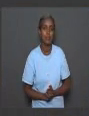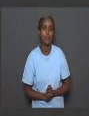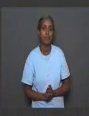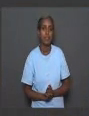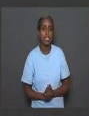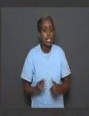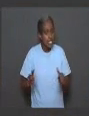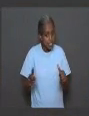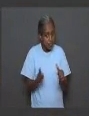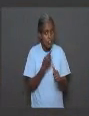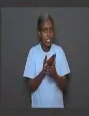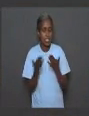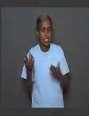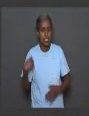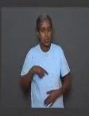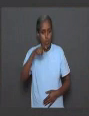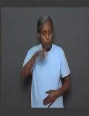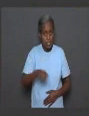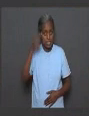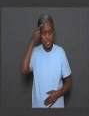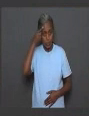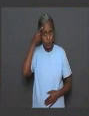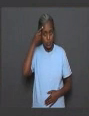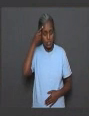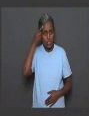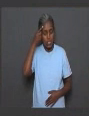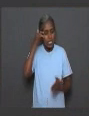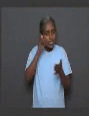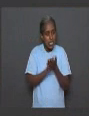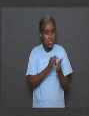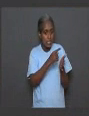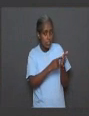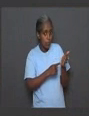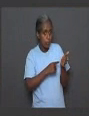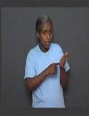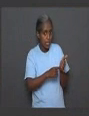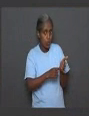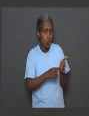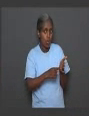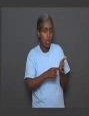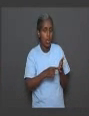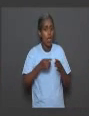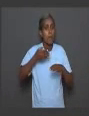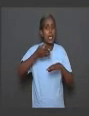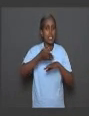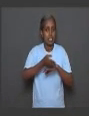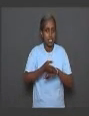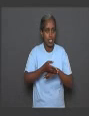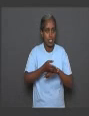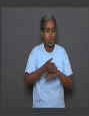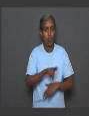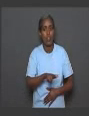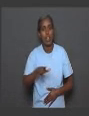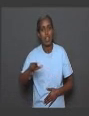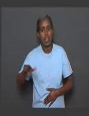The first thing we must notice is that the perpendicular bisector of